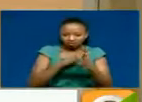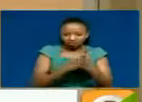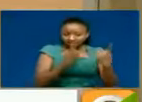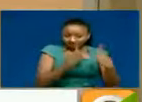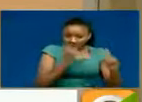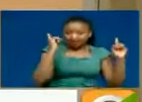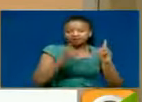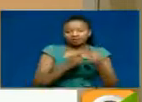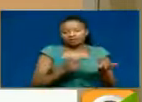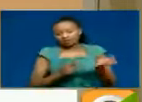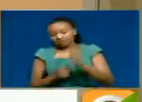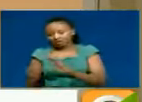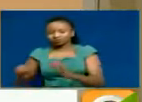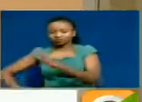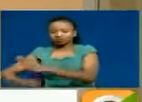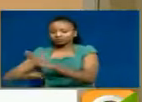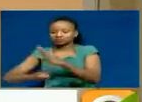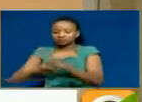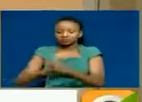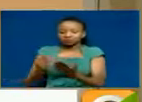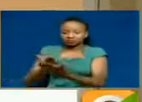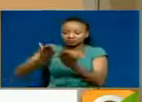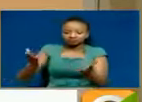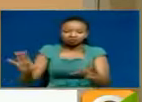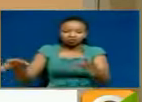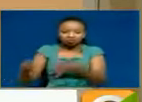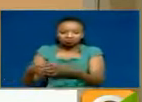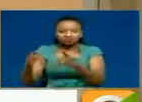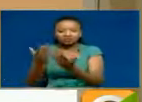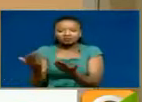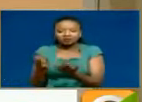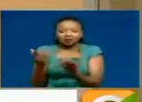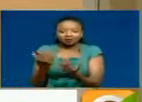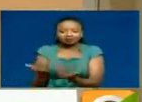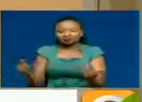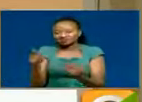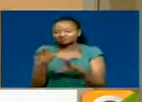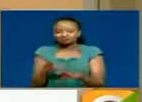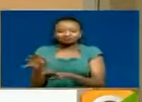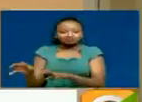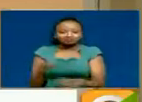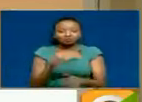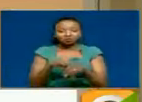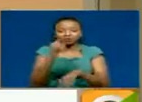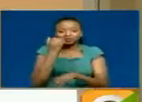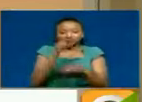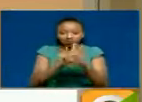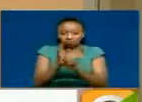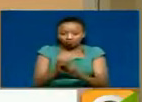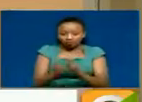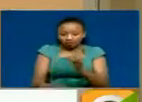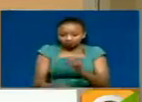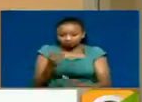other communities where children go to school under extremely harsh conditions. At the onset of the coronavirus pandemic, the